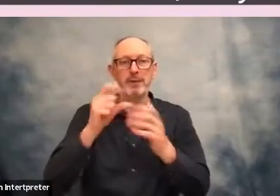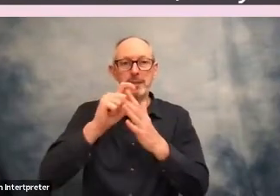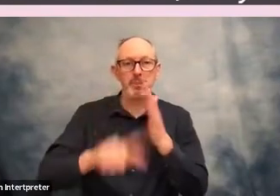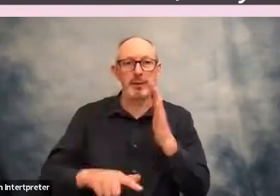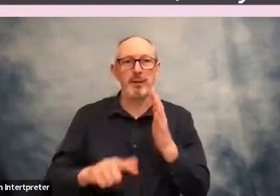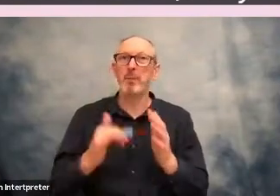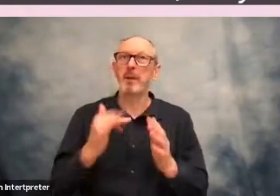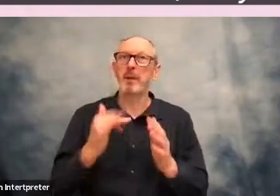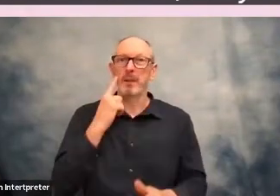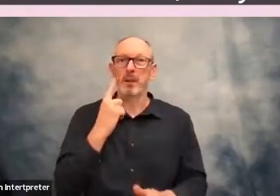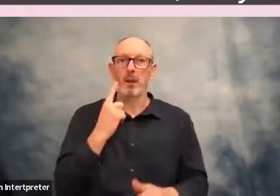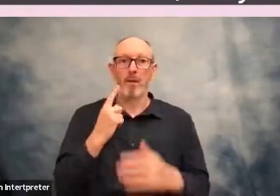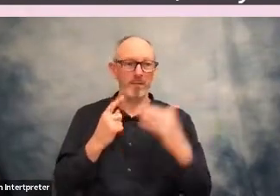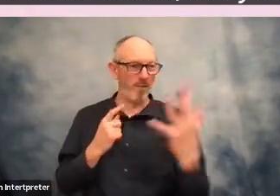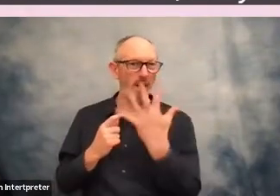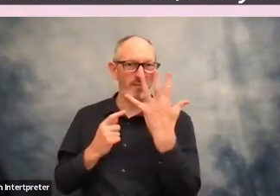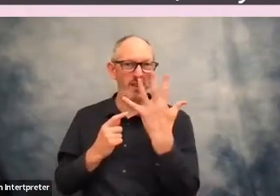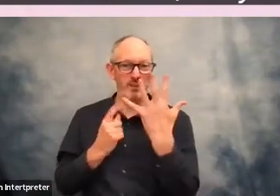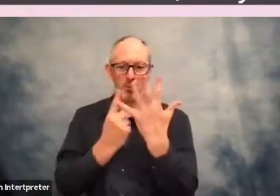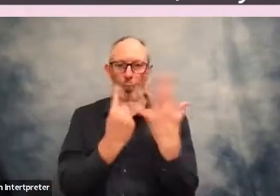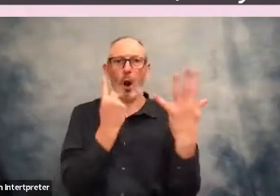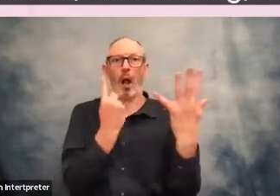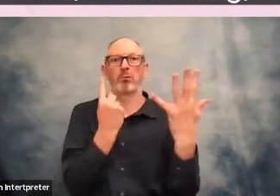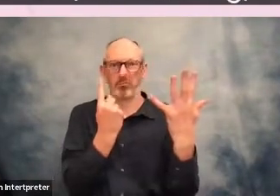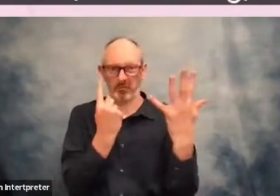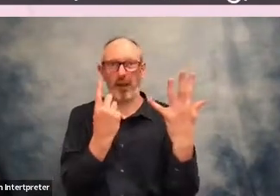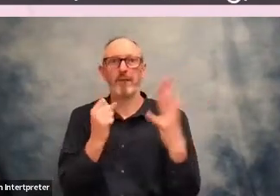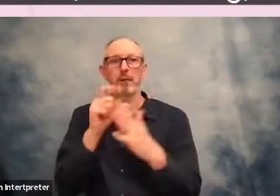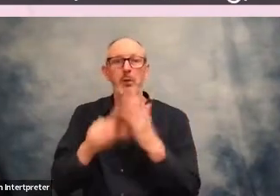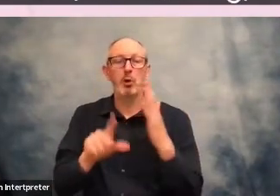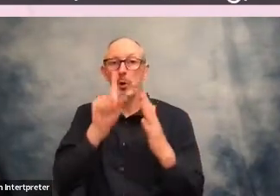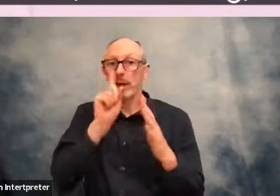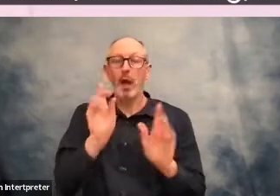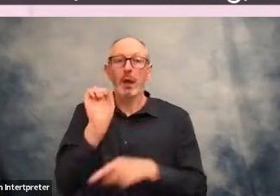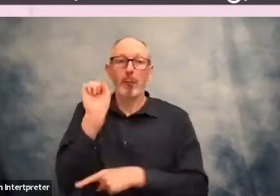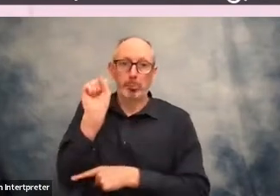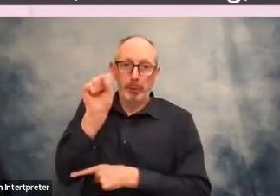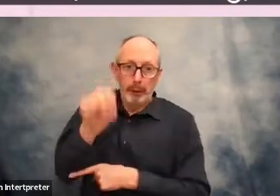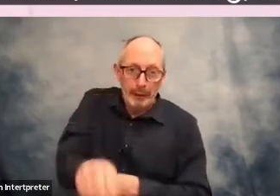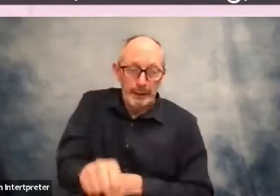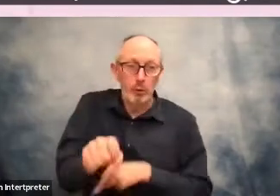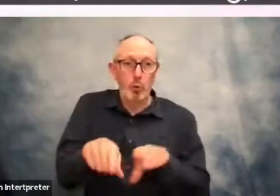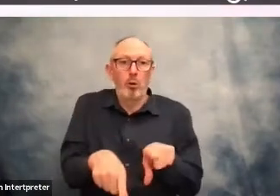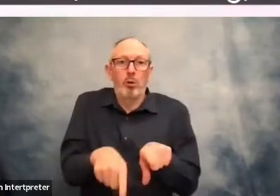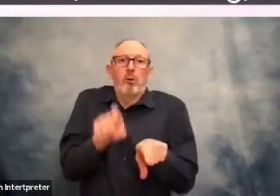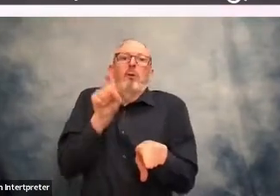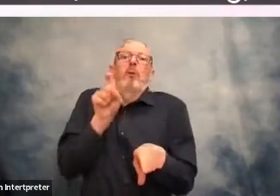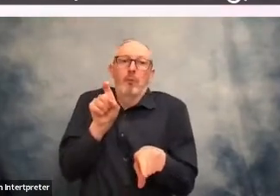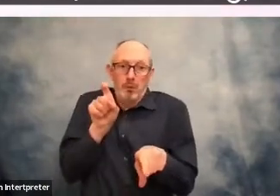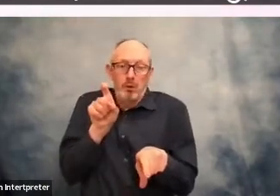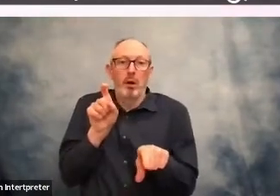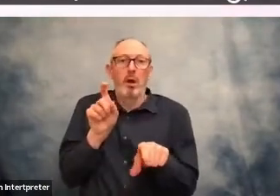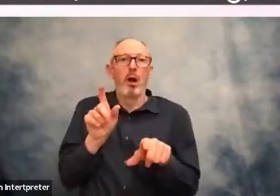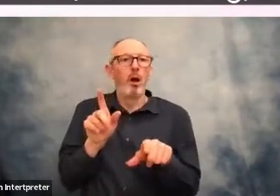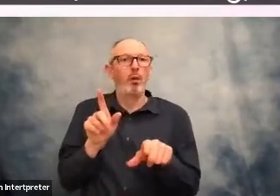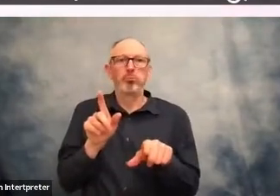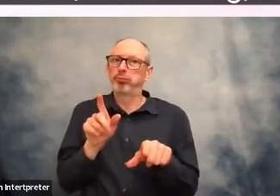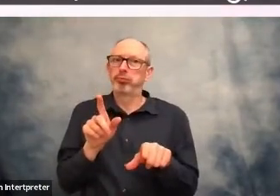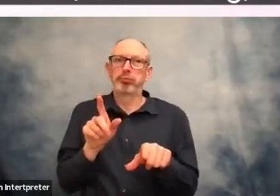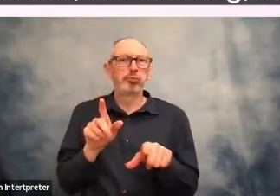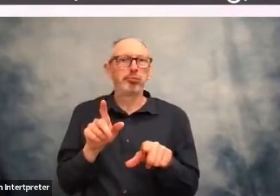of us. When you can't bend, lift your leg, or safely step into underwear, getting dressed can become